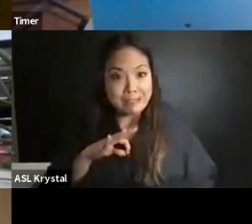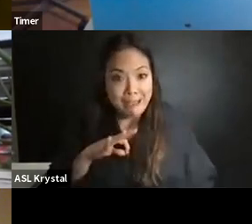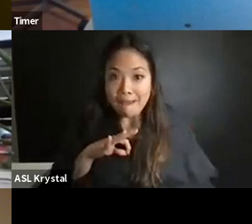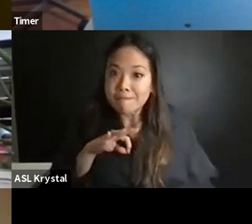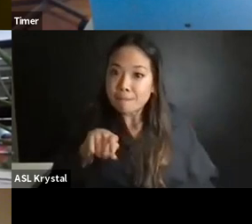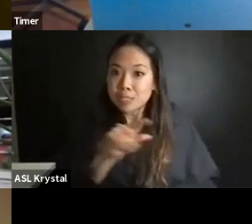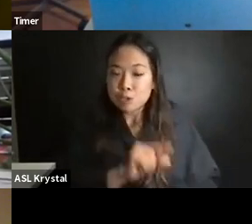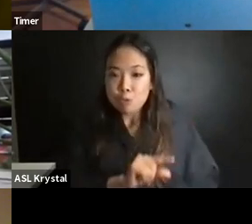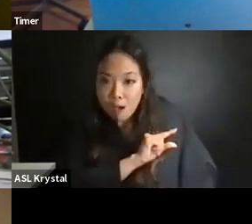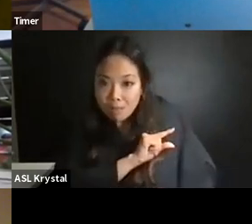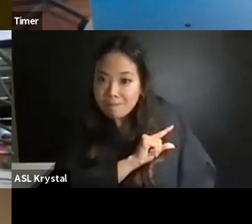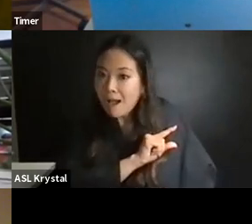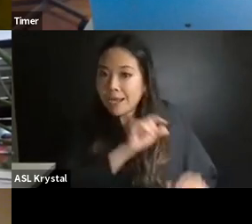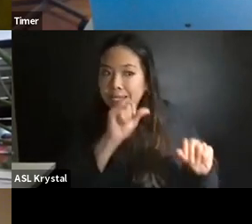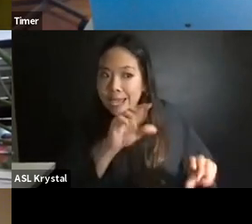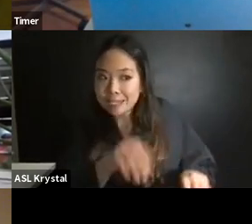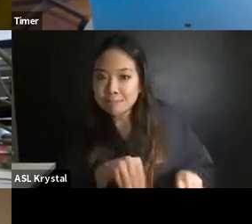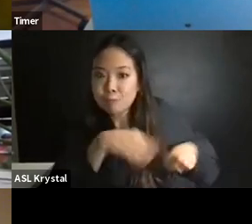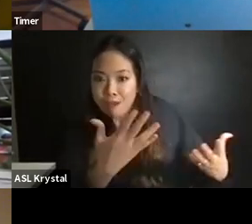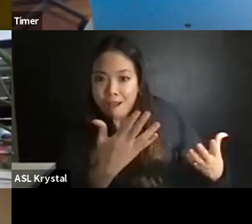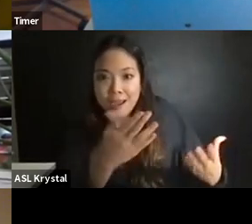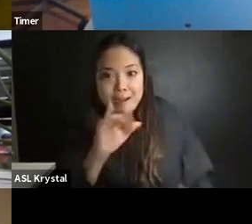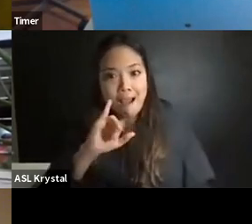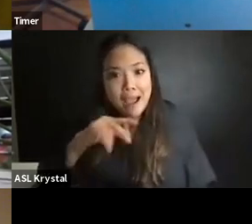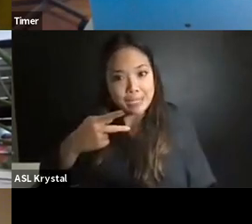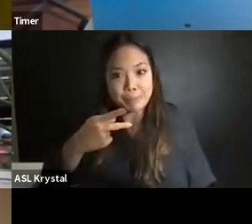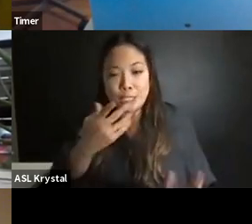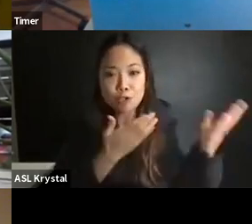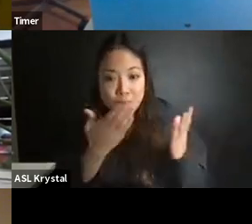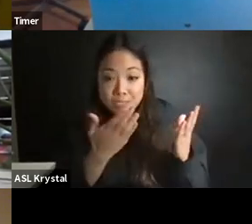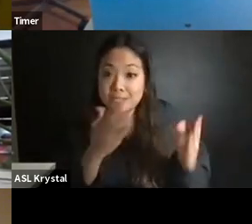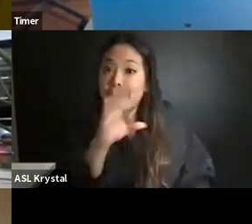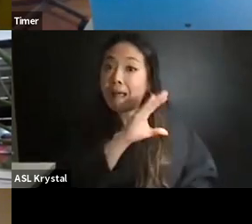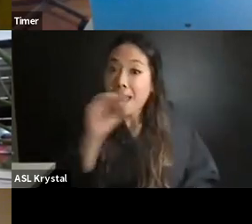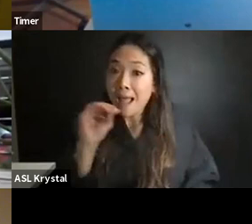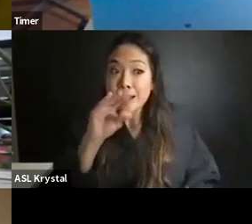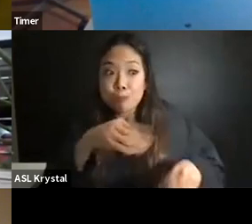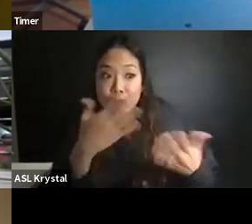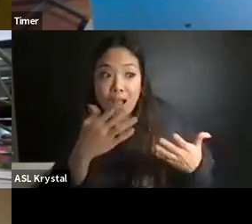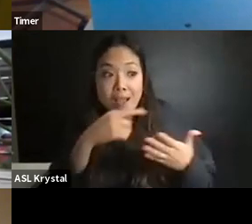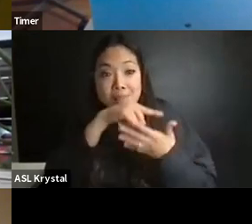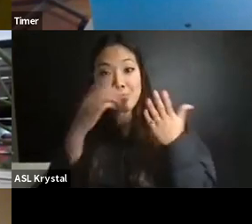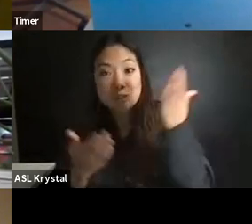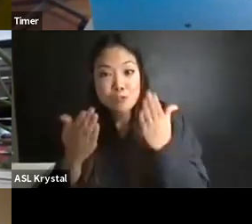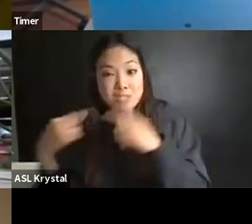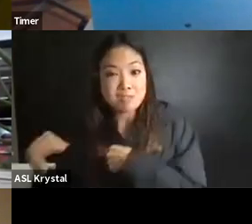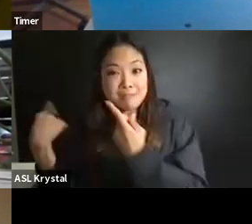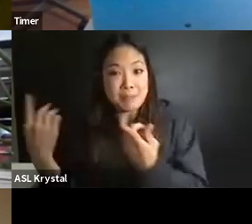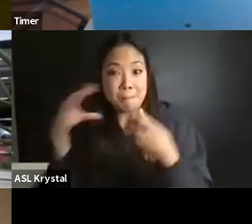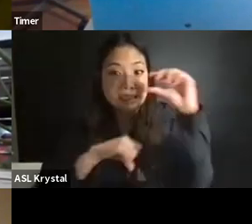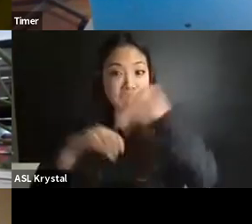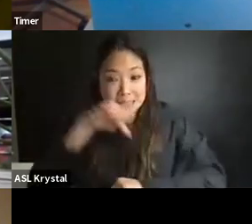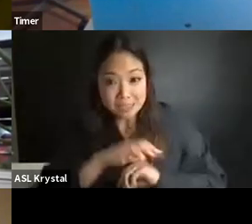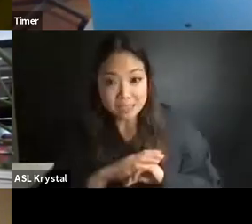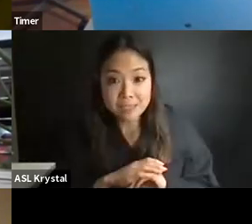iep services as well as addressing the missed services i am particularly concerned for the families unaware of the